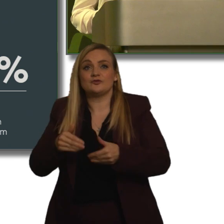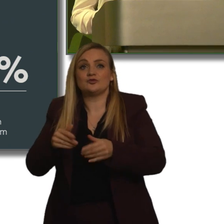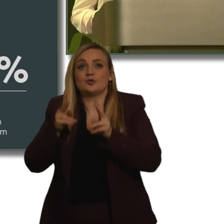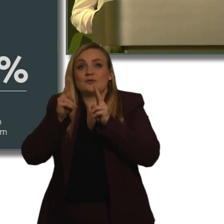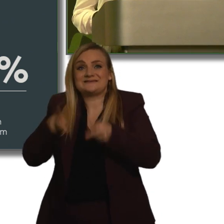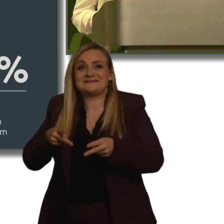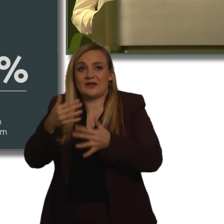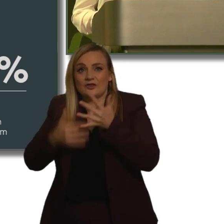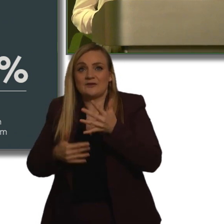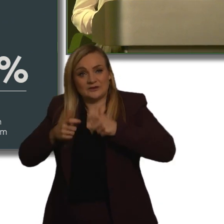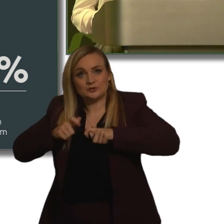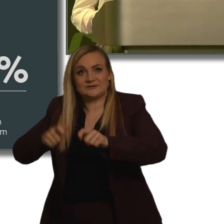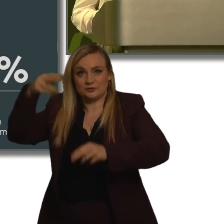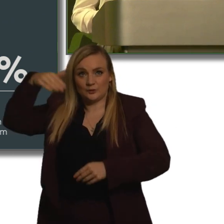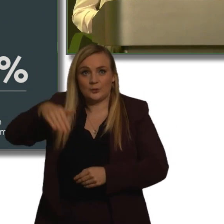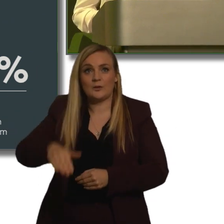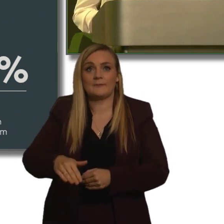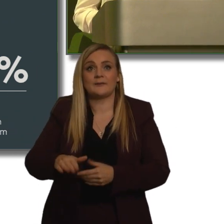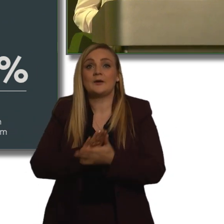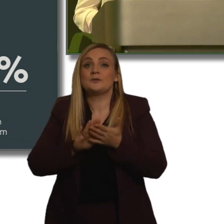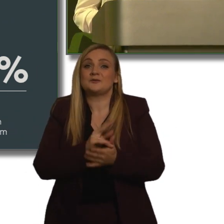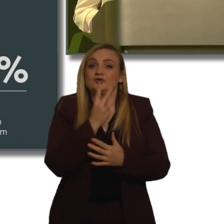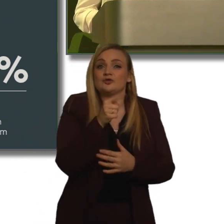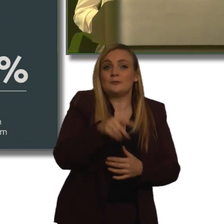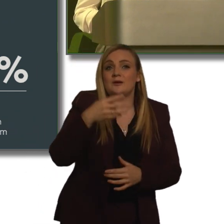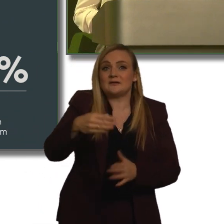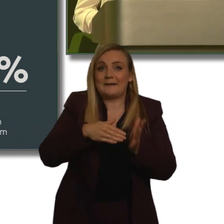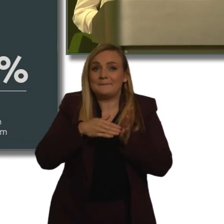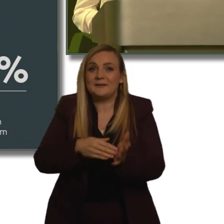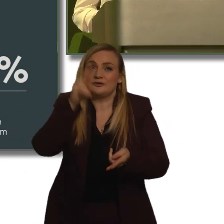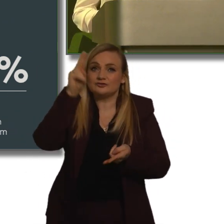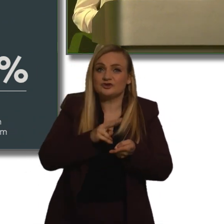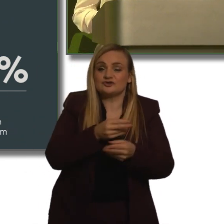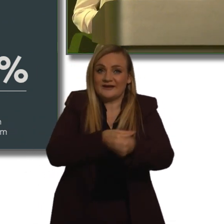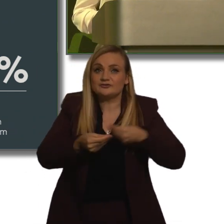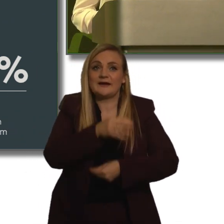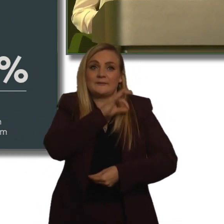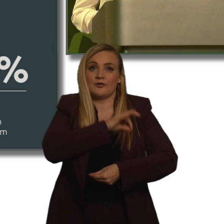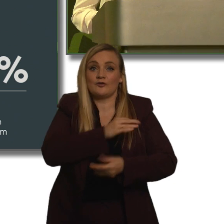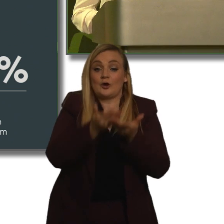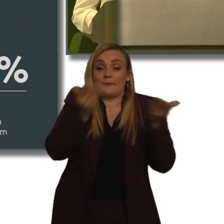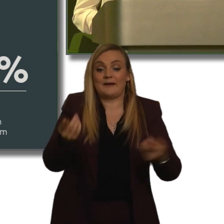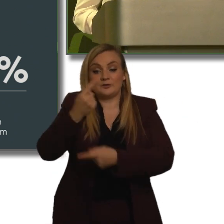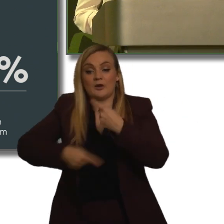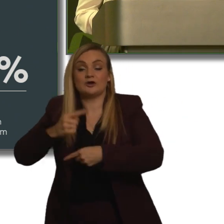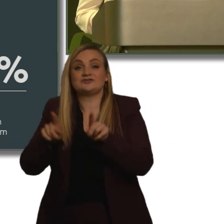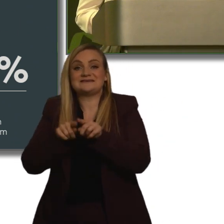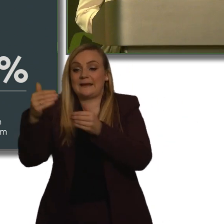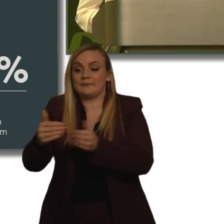has reduced the number of arrangements and has driven a 2.9 million reduction in trading profit when compared to the same period last